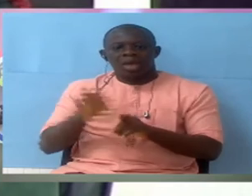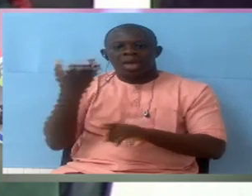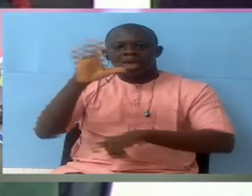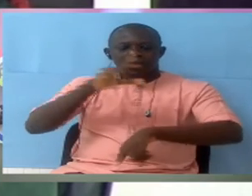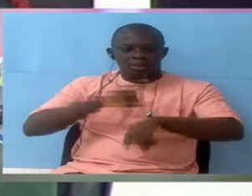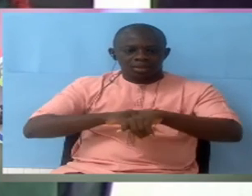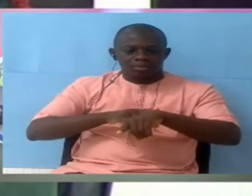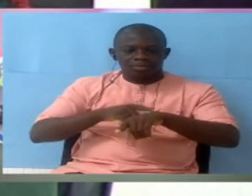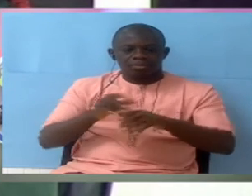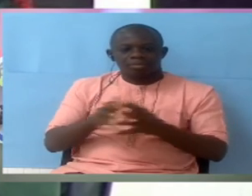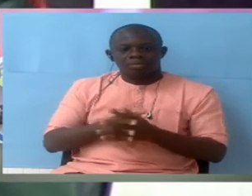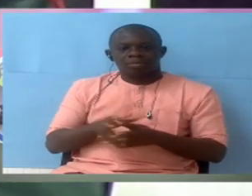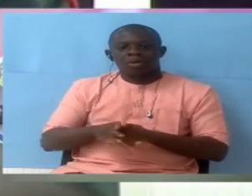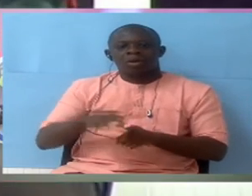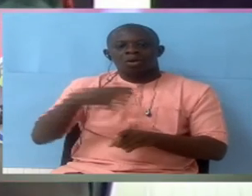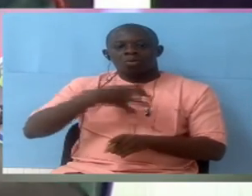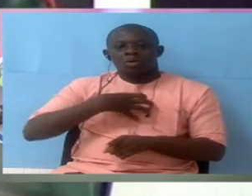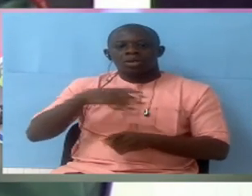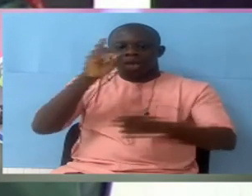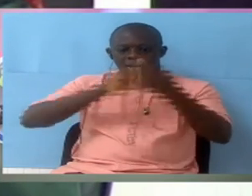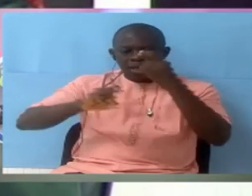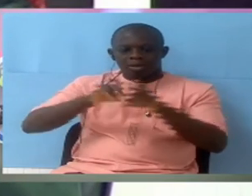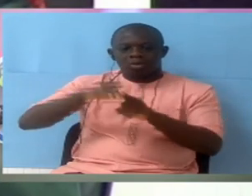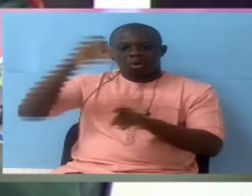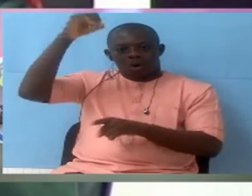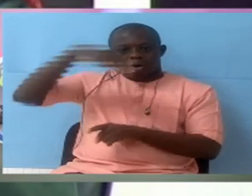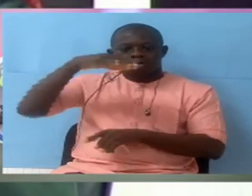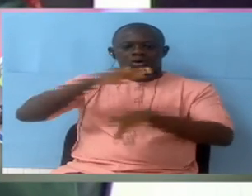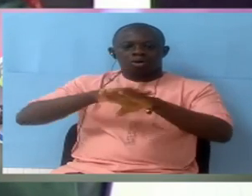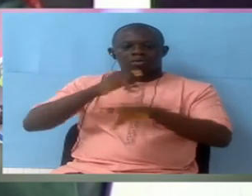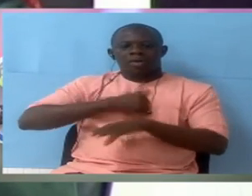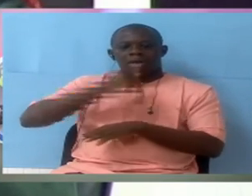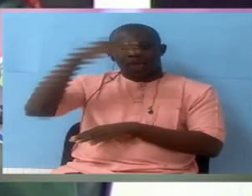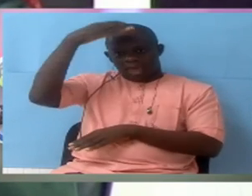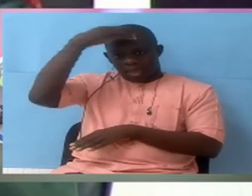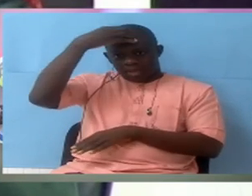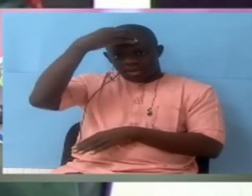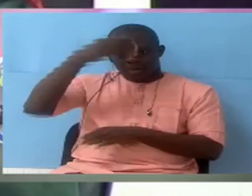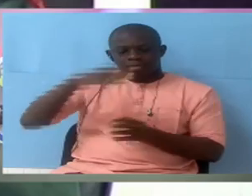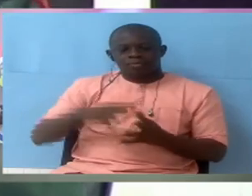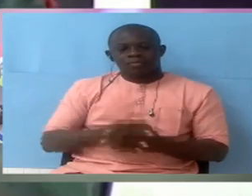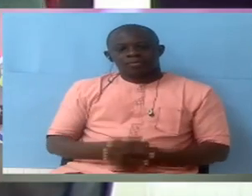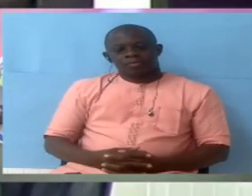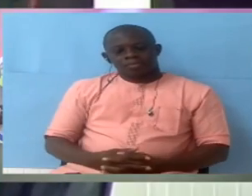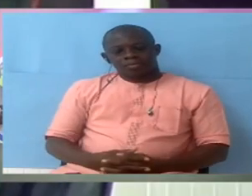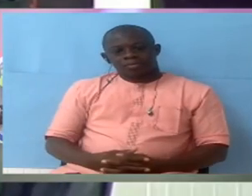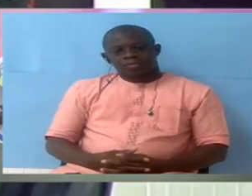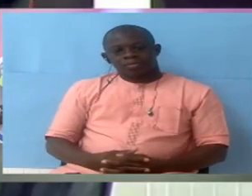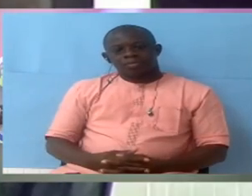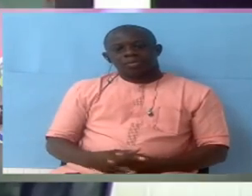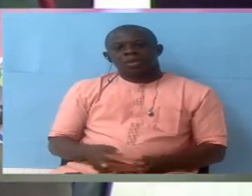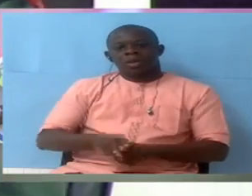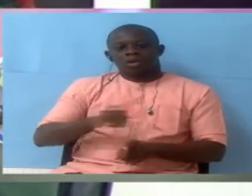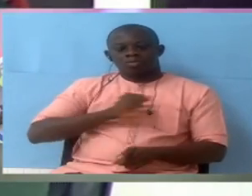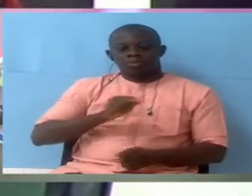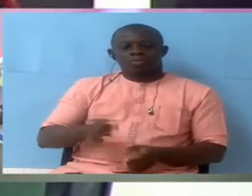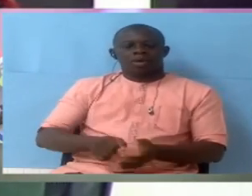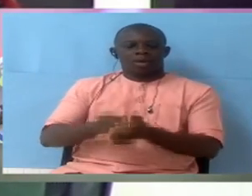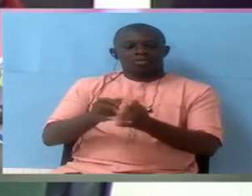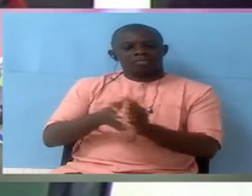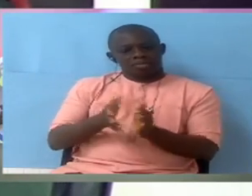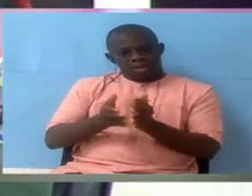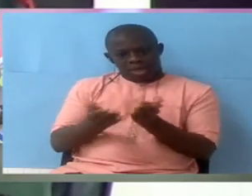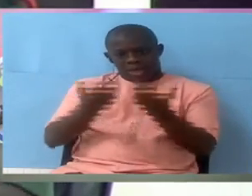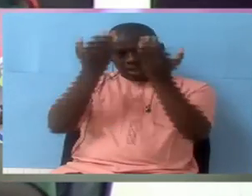Anytime they want to put it again on my head. Sa yuñ ko bëggé defaat ci suma bopa bi. I raise my hand. Ma ekati suma